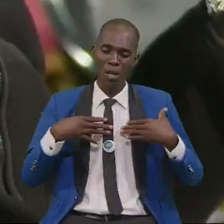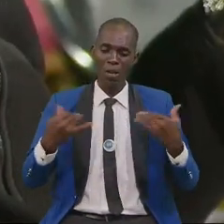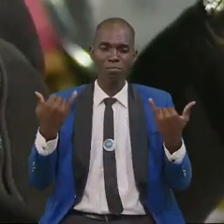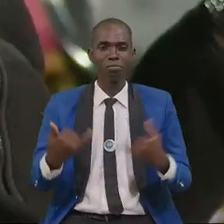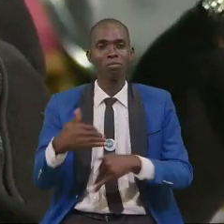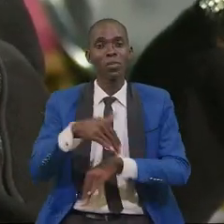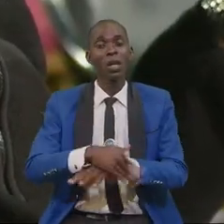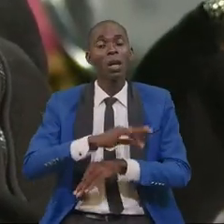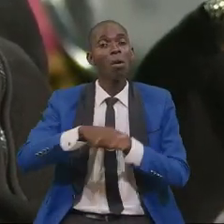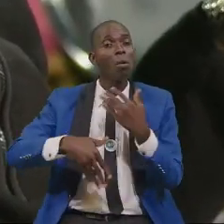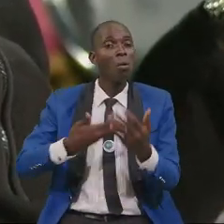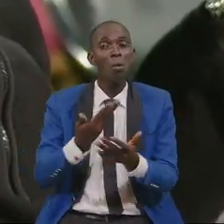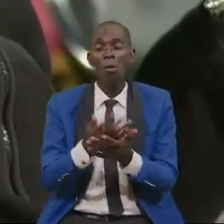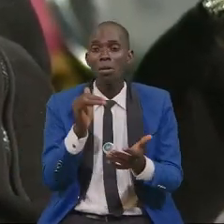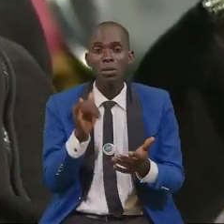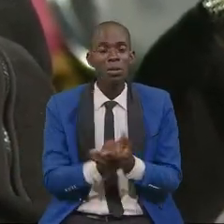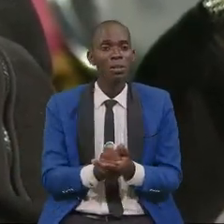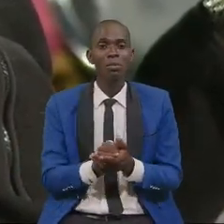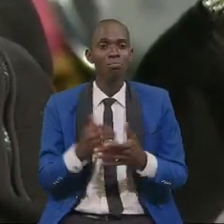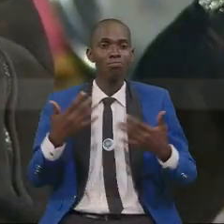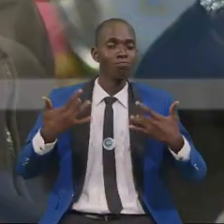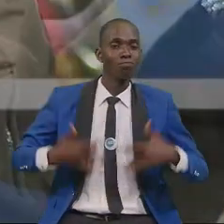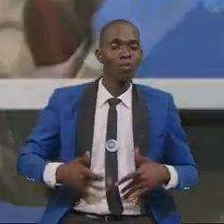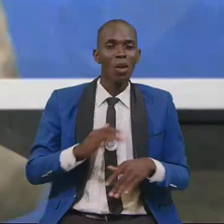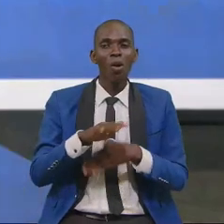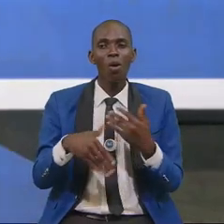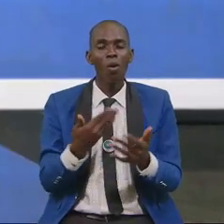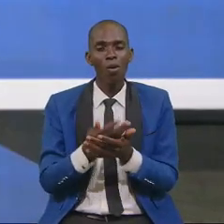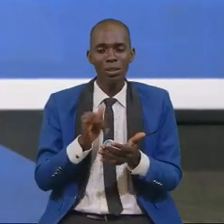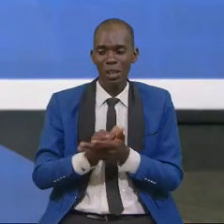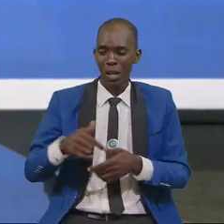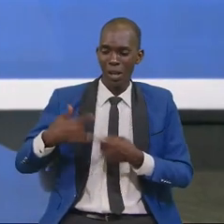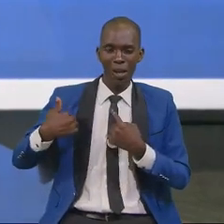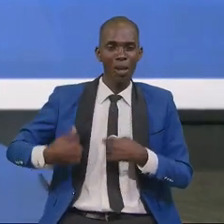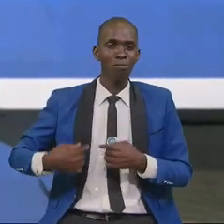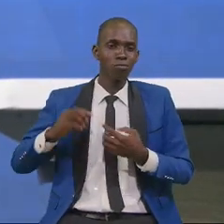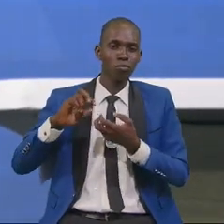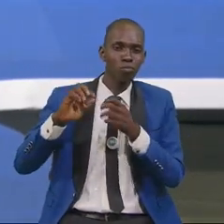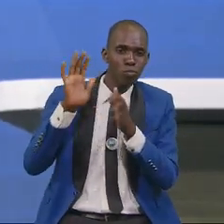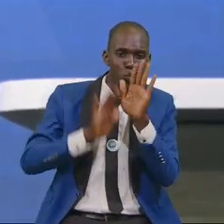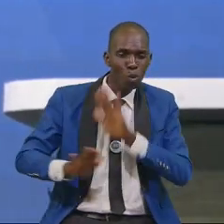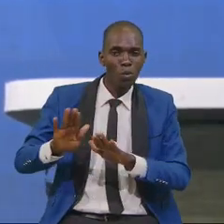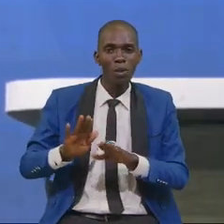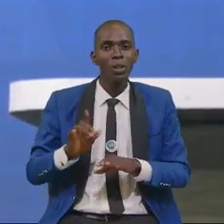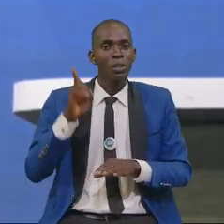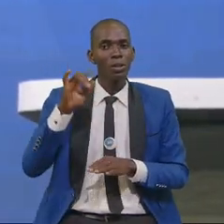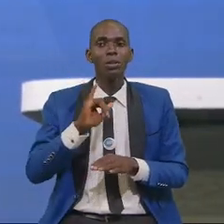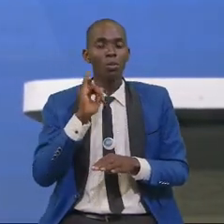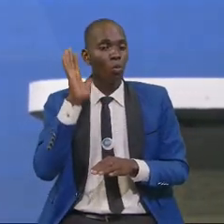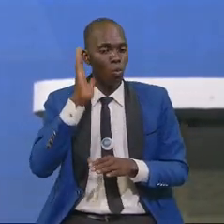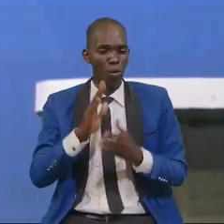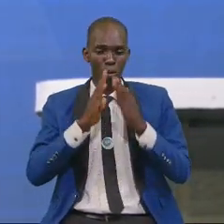all that perspiration and the heart trouble, he'll steady that heart